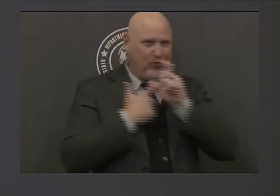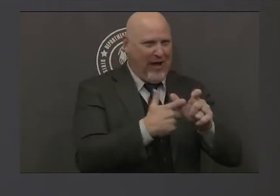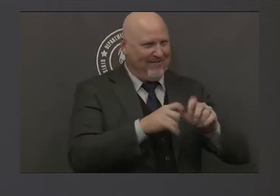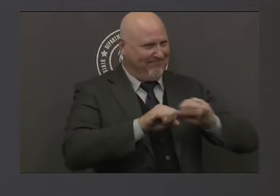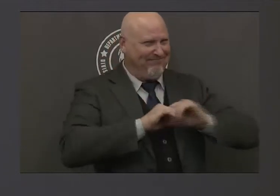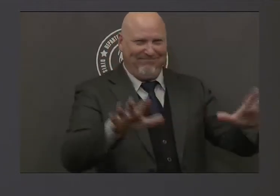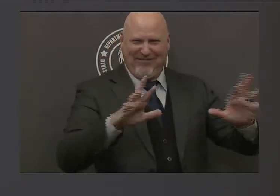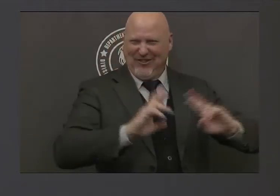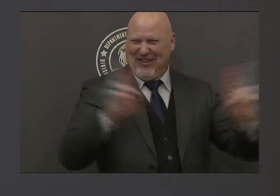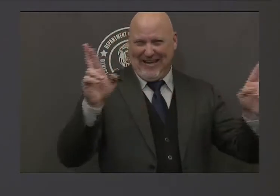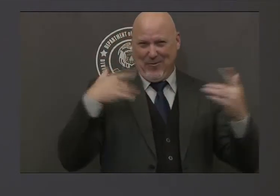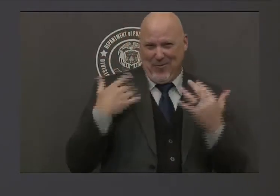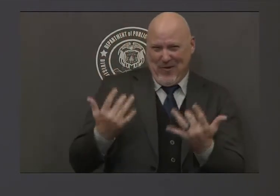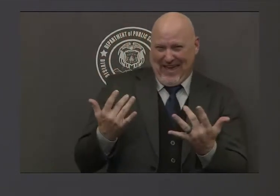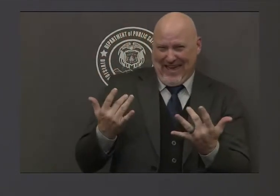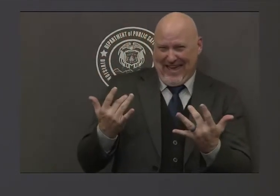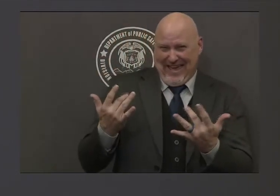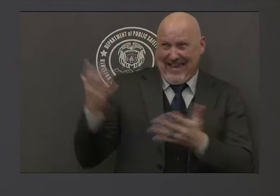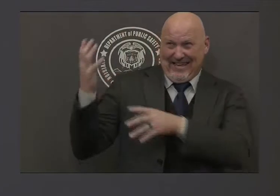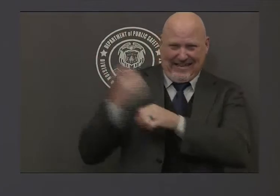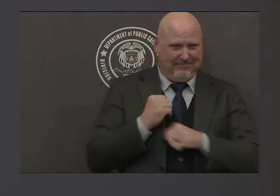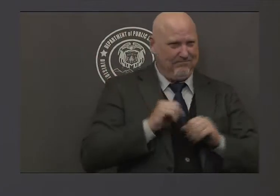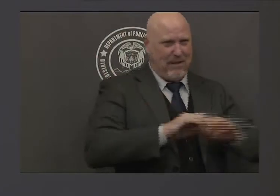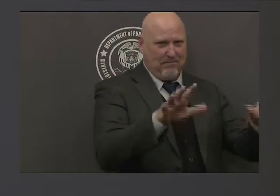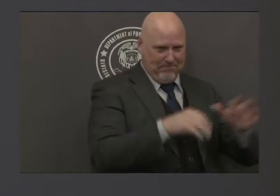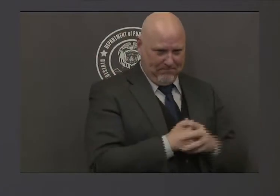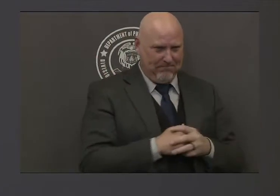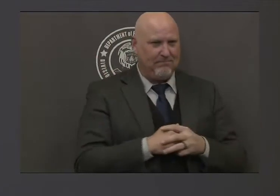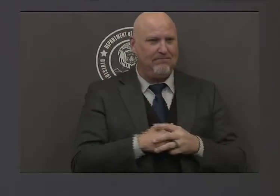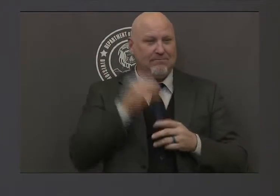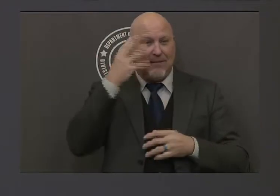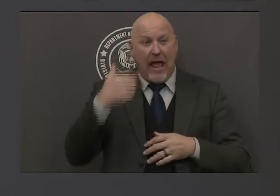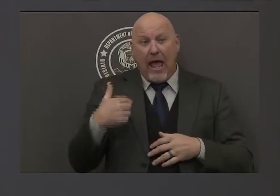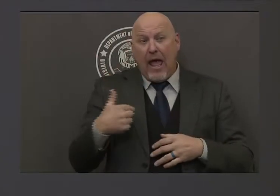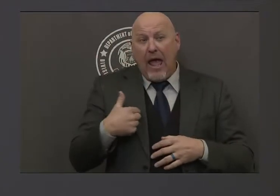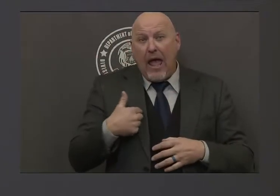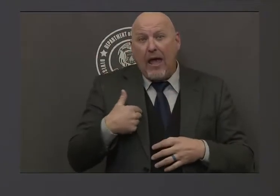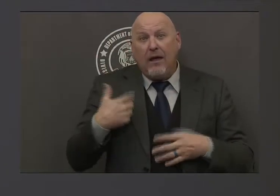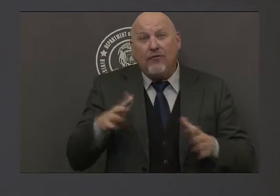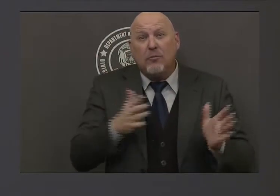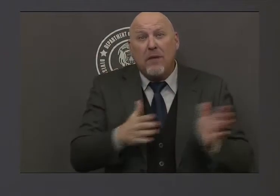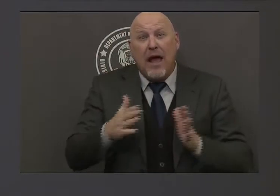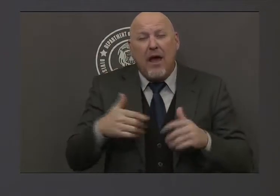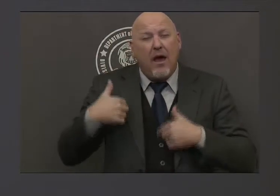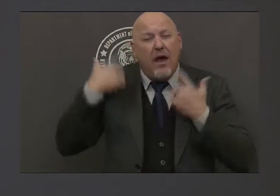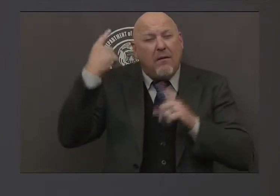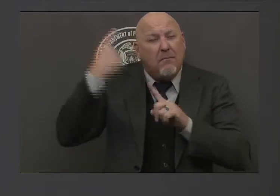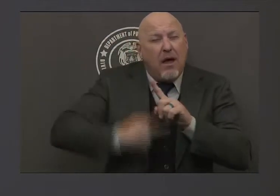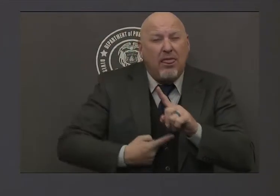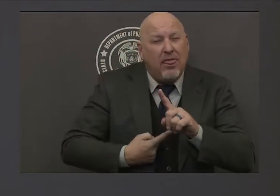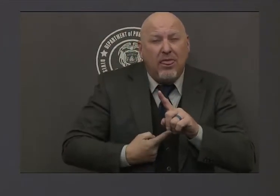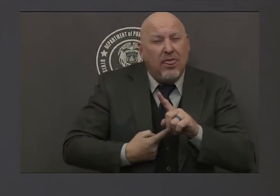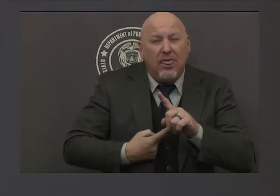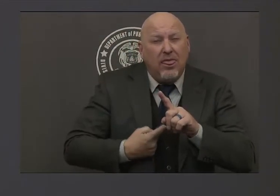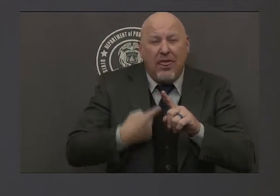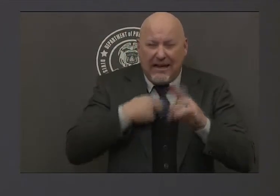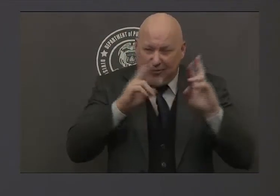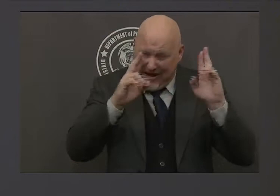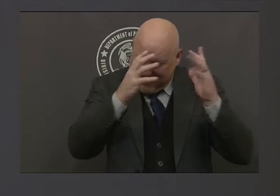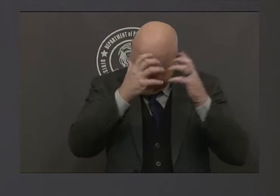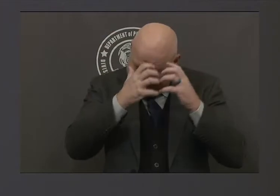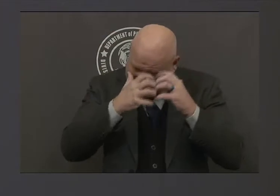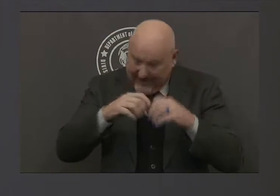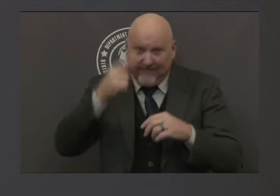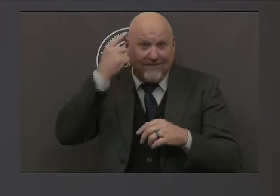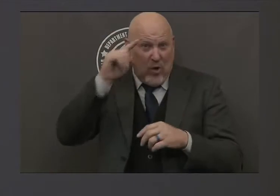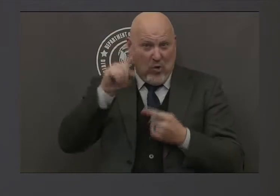We're ready. We're ready to get started. Over the final weeks of December, we anticipated an additional 131,000 doses to be shipped